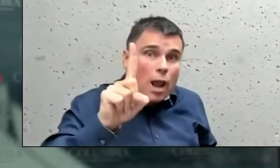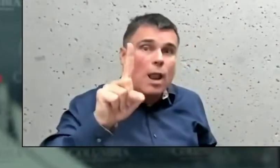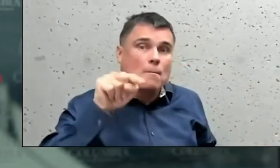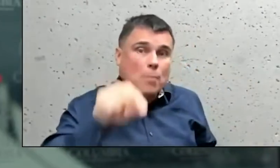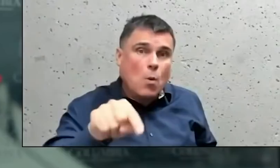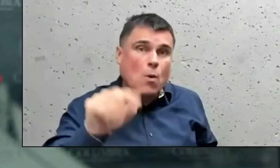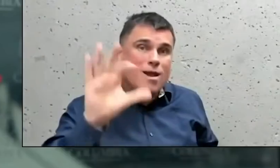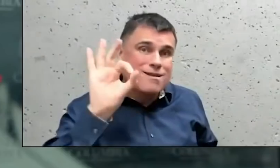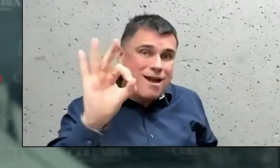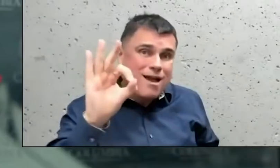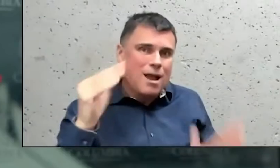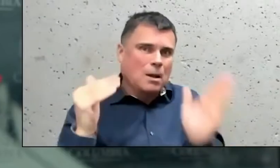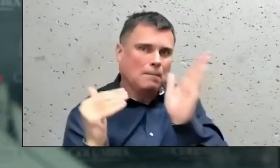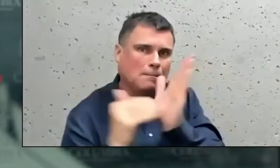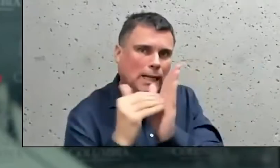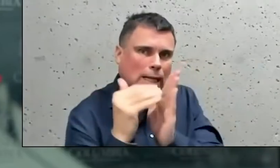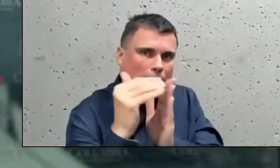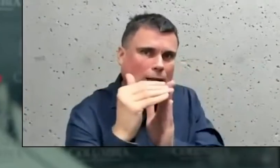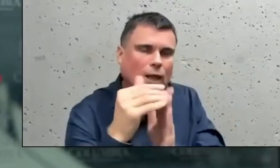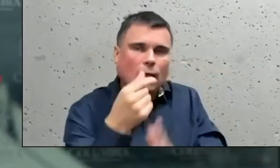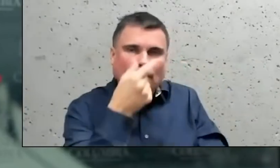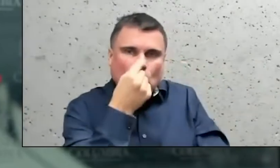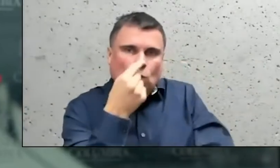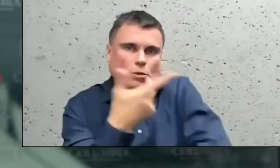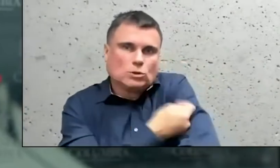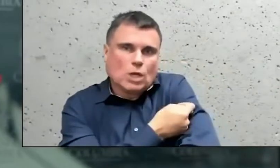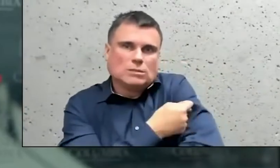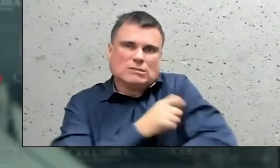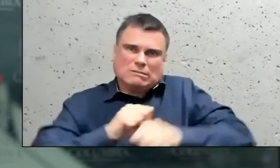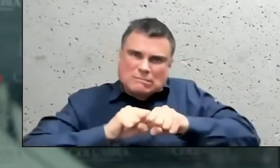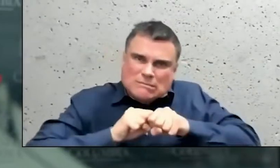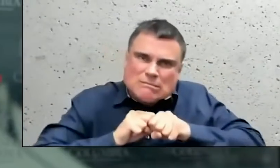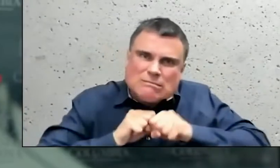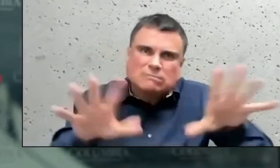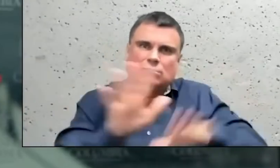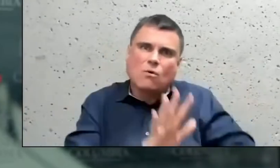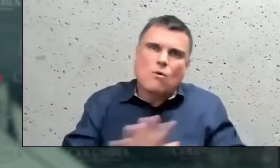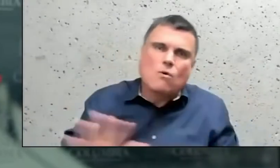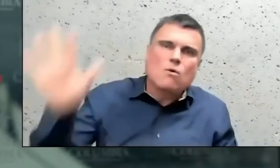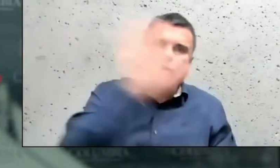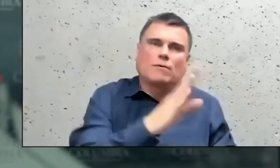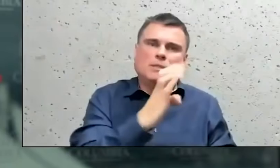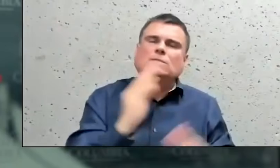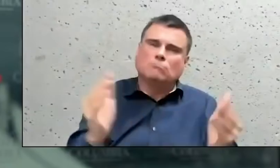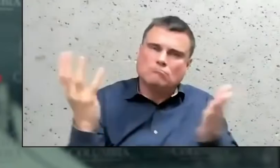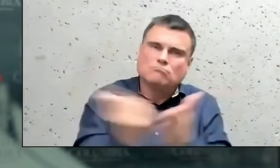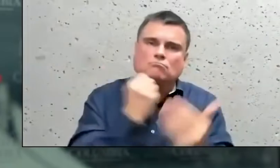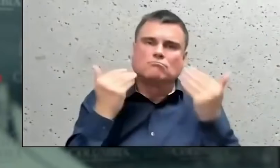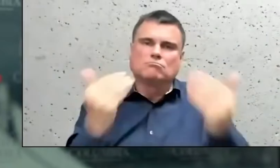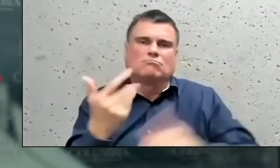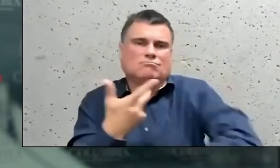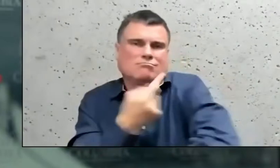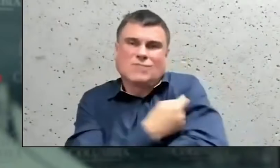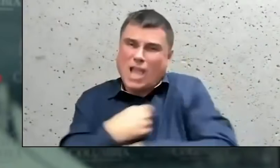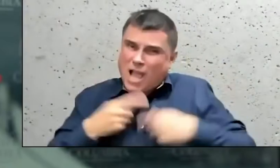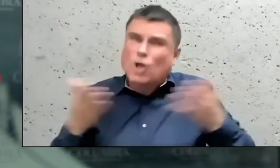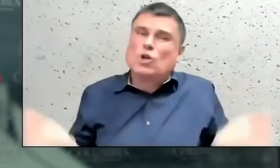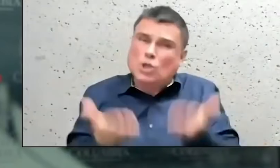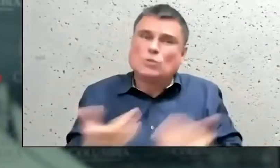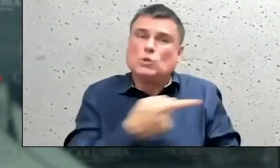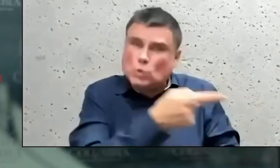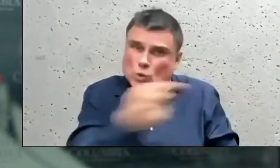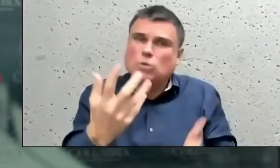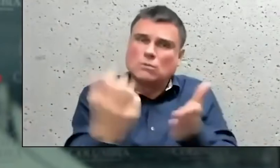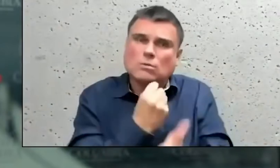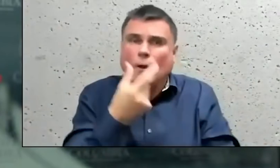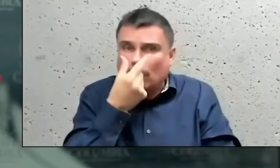and we're very pleased at the take-up of this campaign. We want to encourage everyone to get their flu shot. And we'll